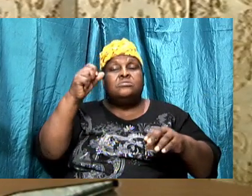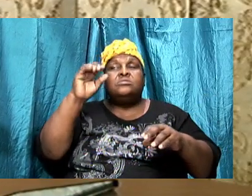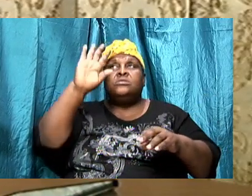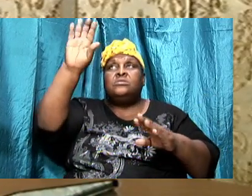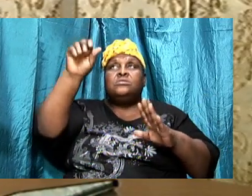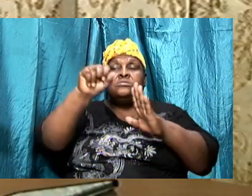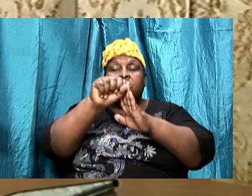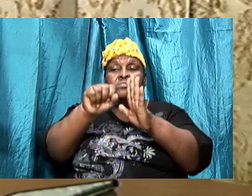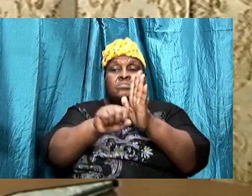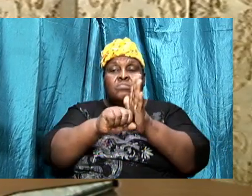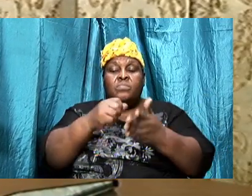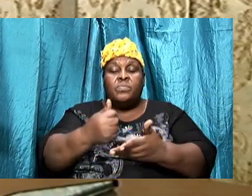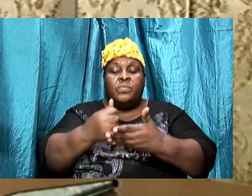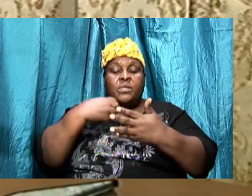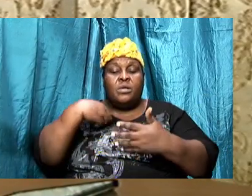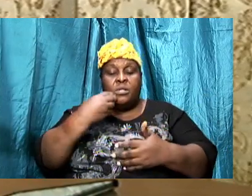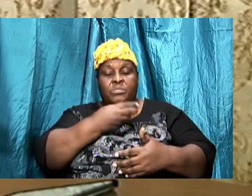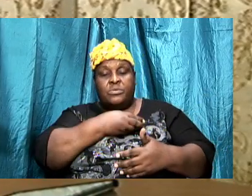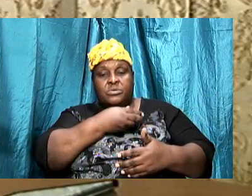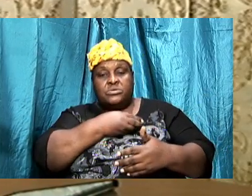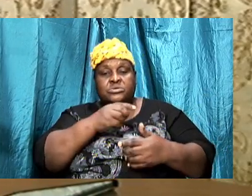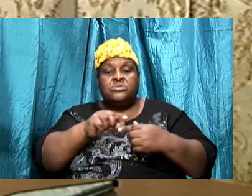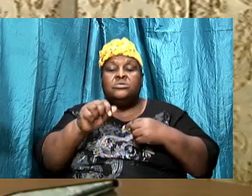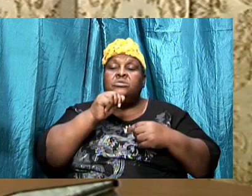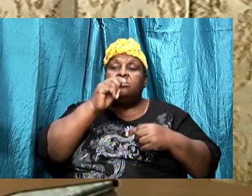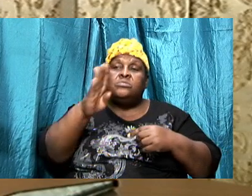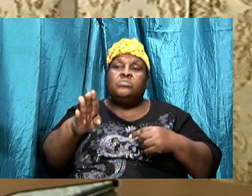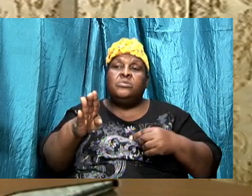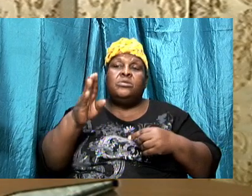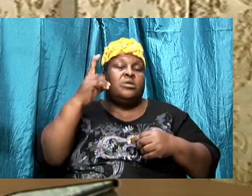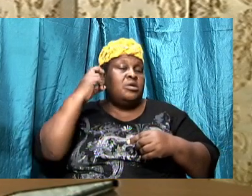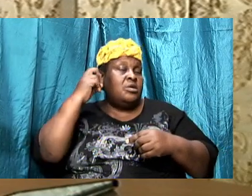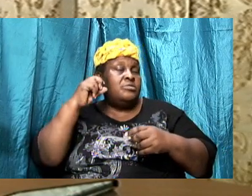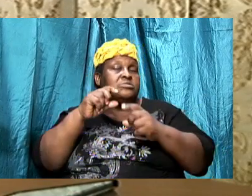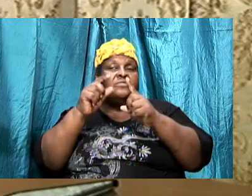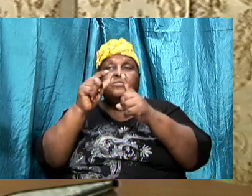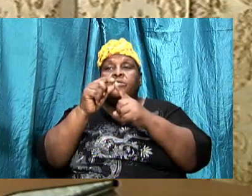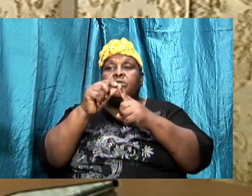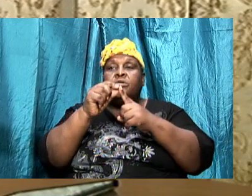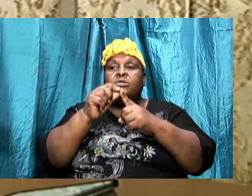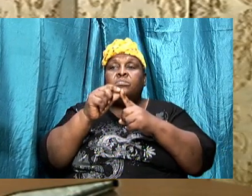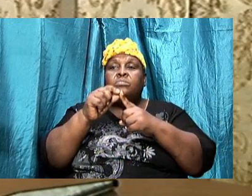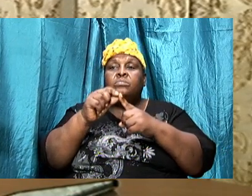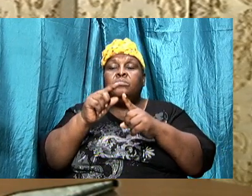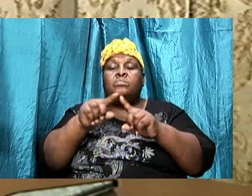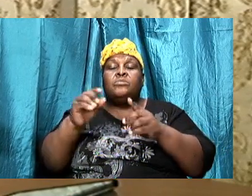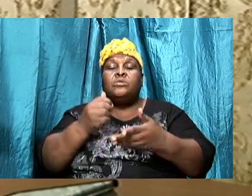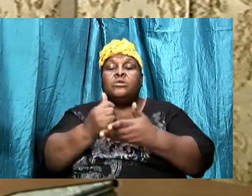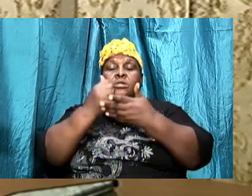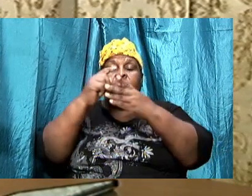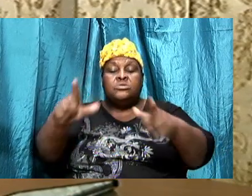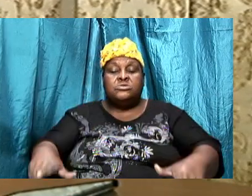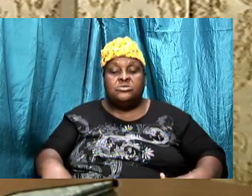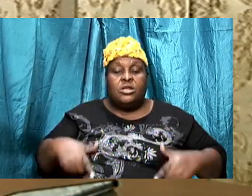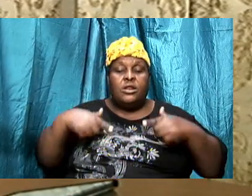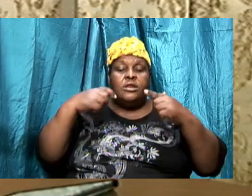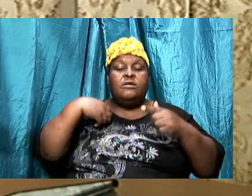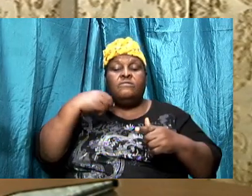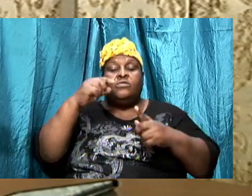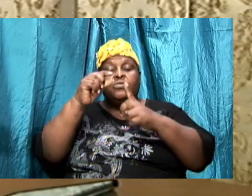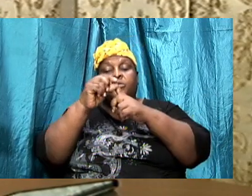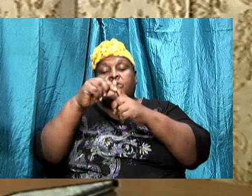scripture. Help us, God, not just to be hearers of your word, but help us to apply them to our